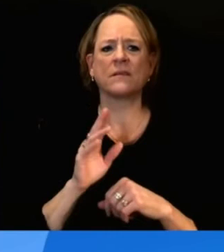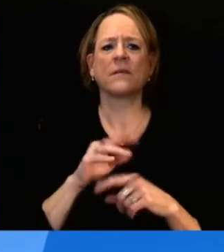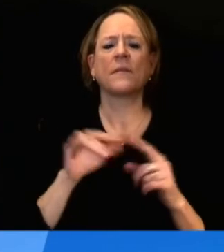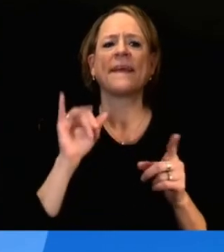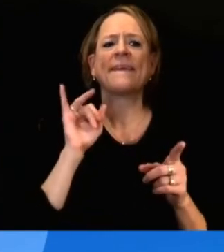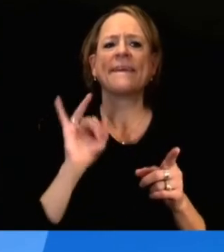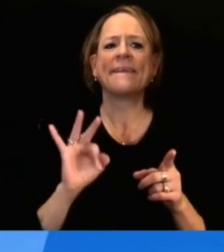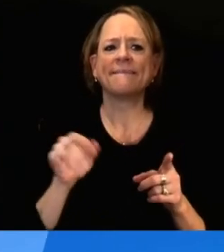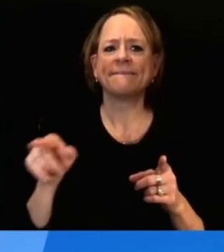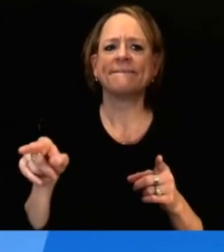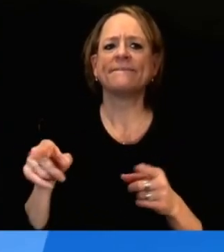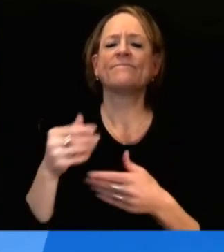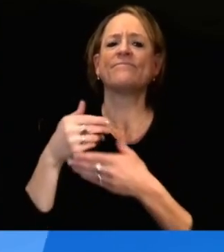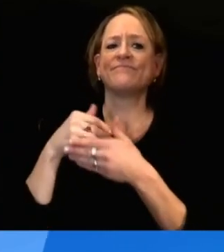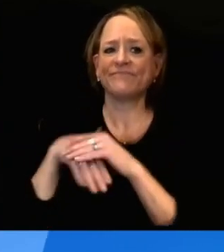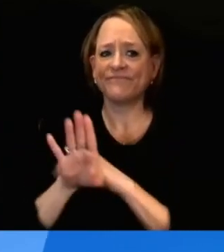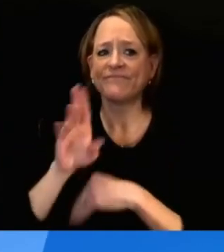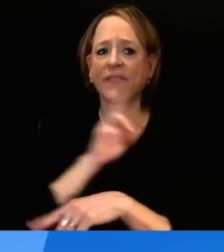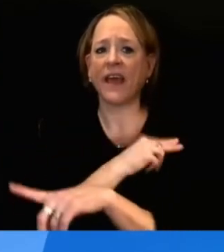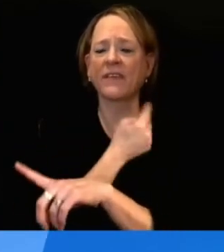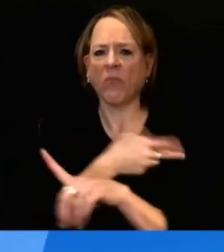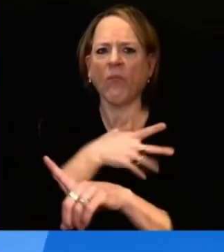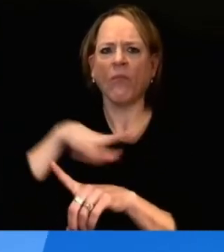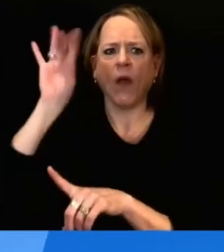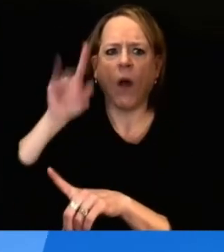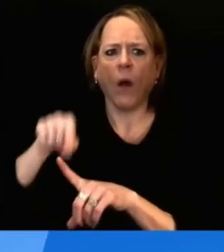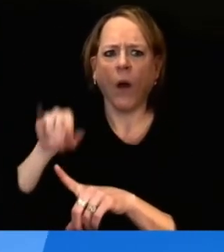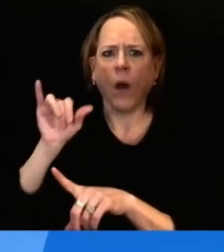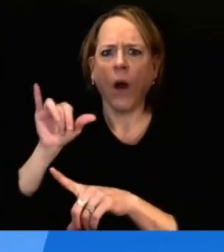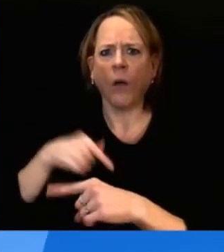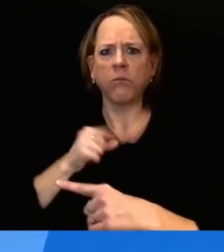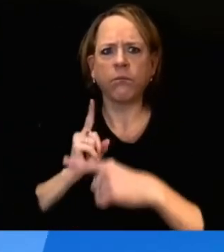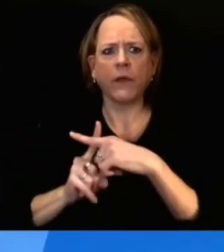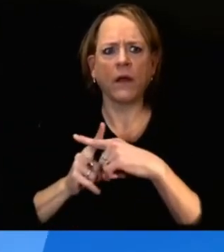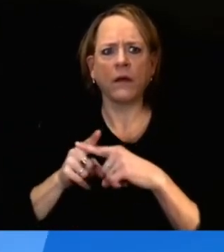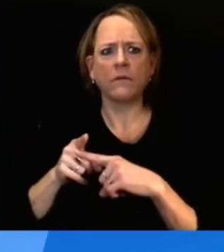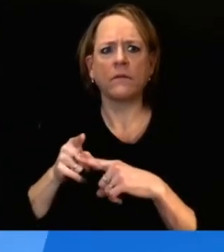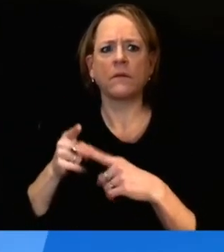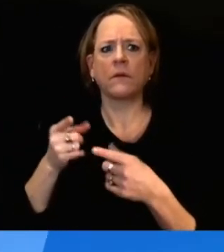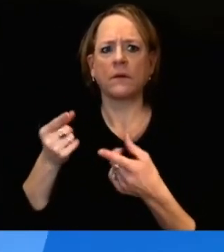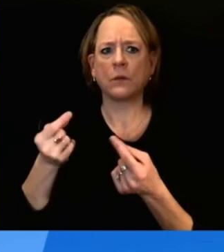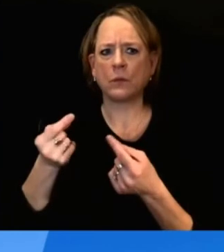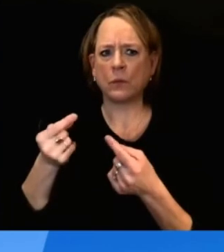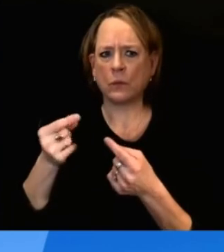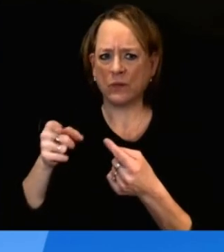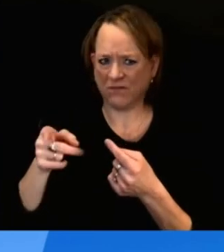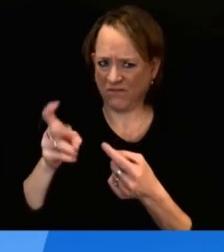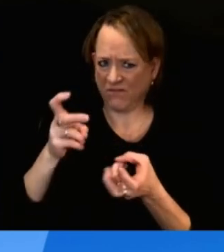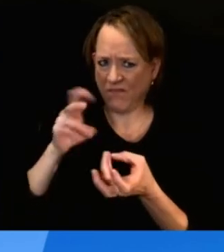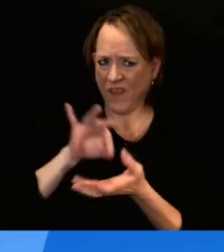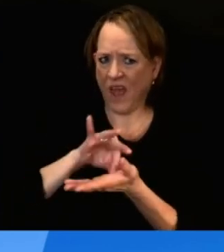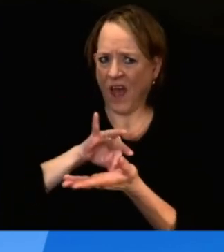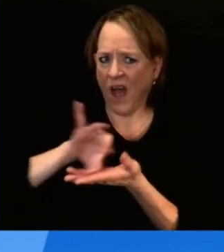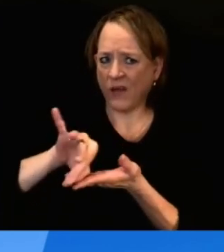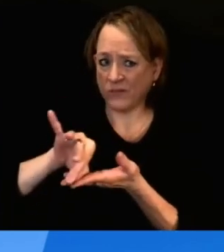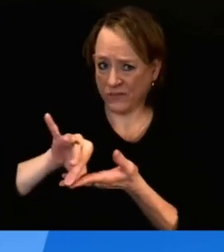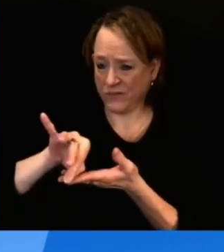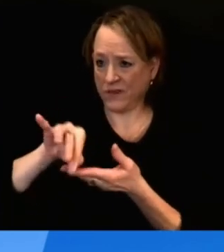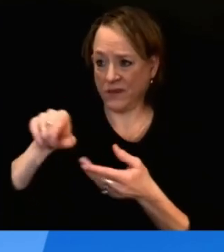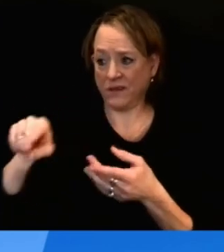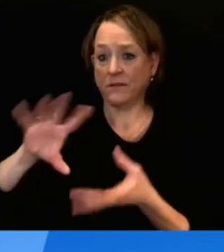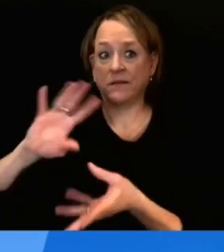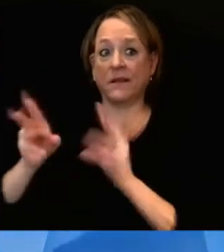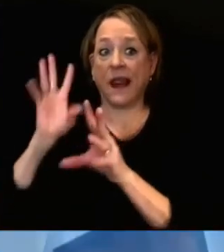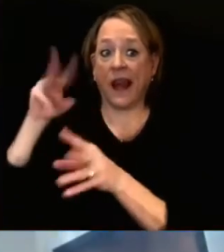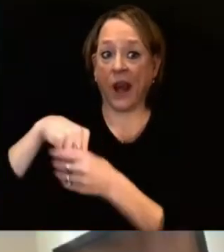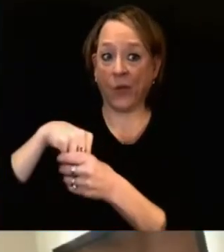COVID hospitalization or not? I kind of wanted some insight as to how that's kept track of. Sure, I